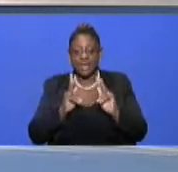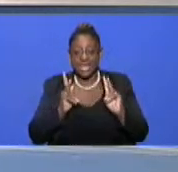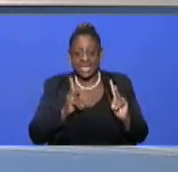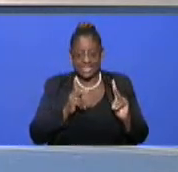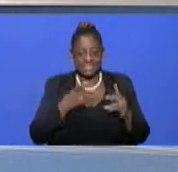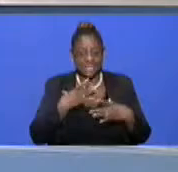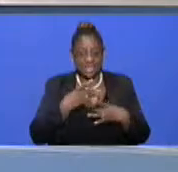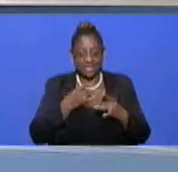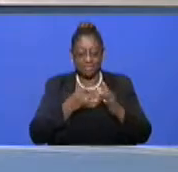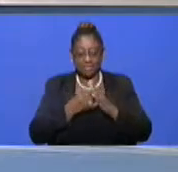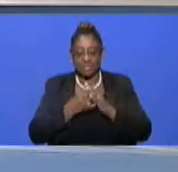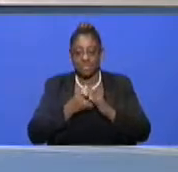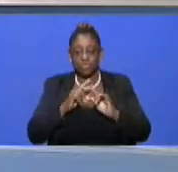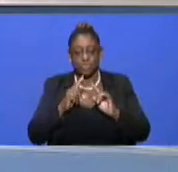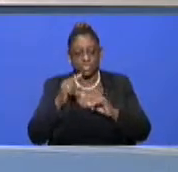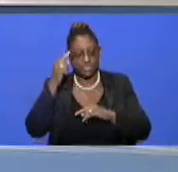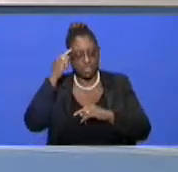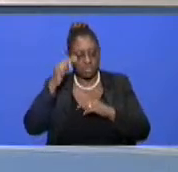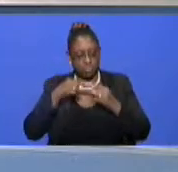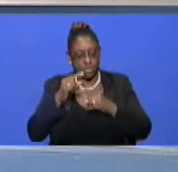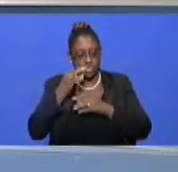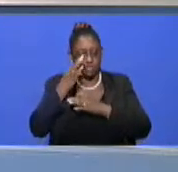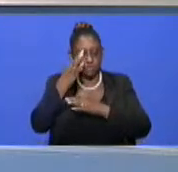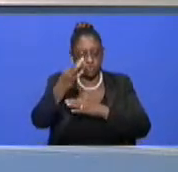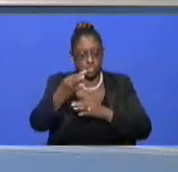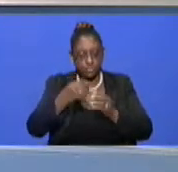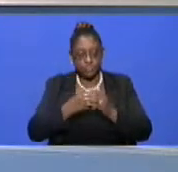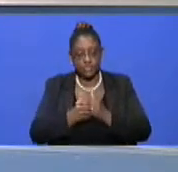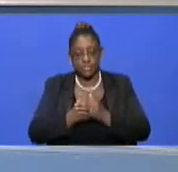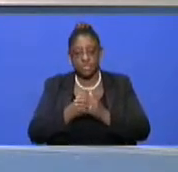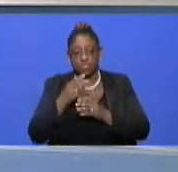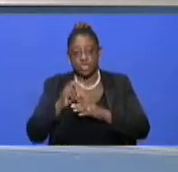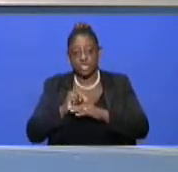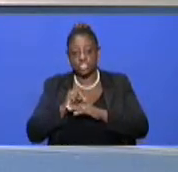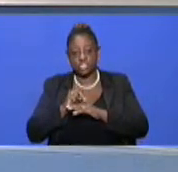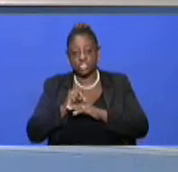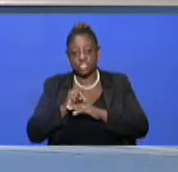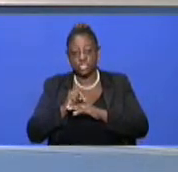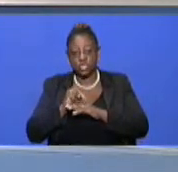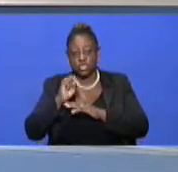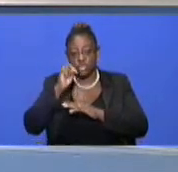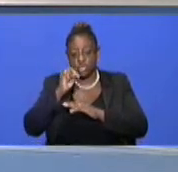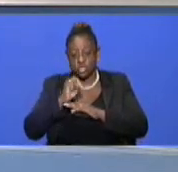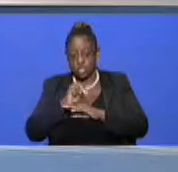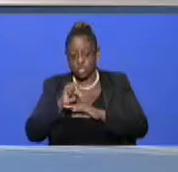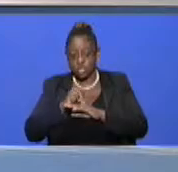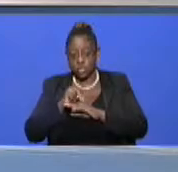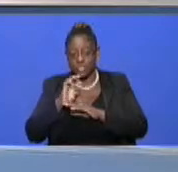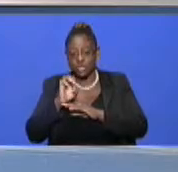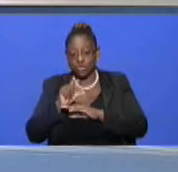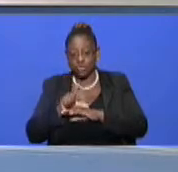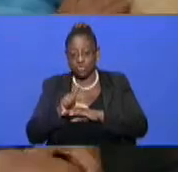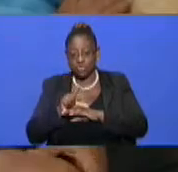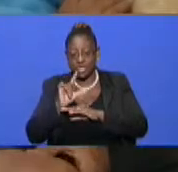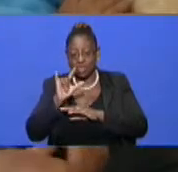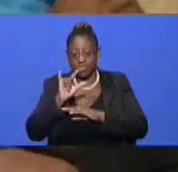also concerned about the future as the North Eleuthera Airport sits on Commonage land. I heard nothing about